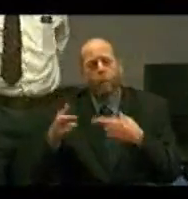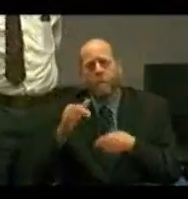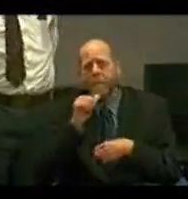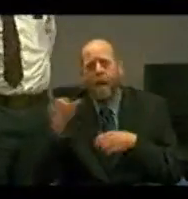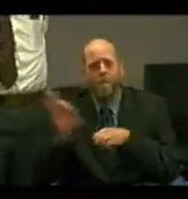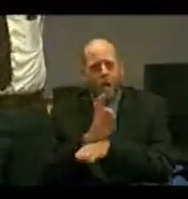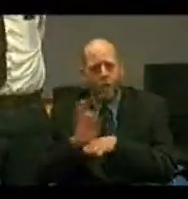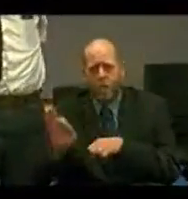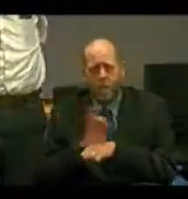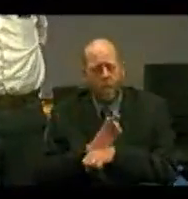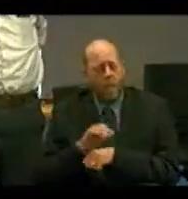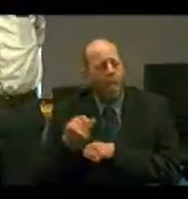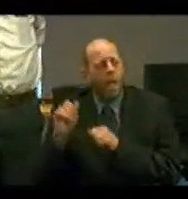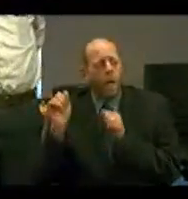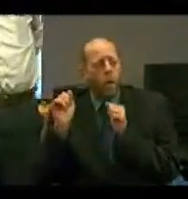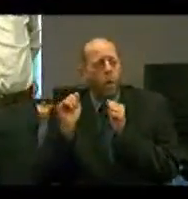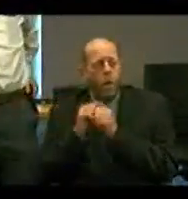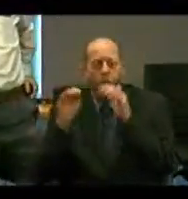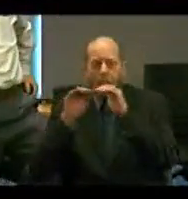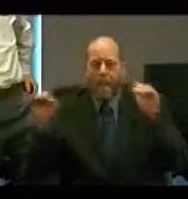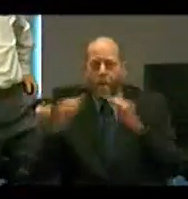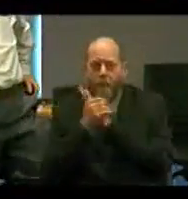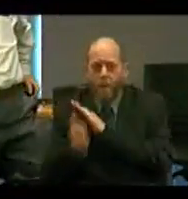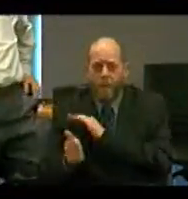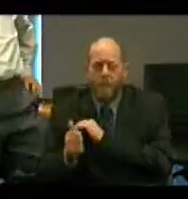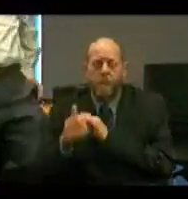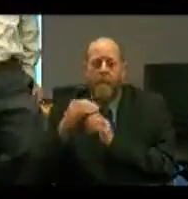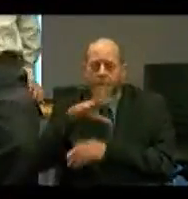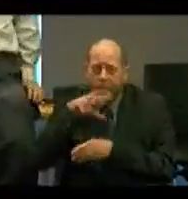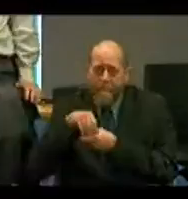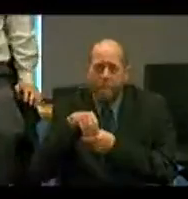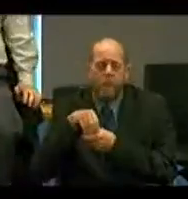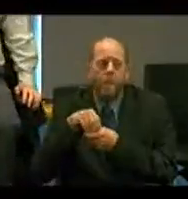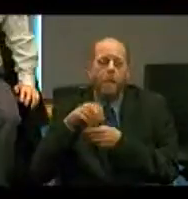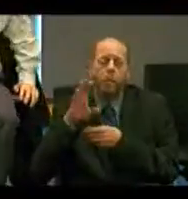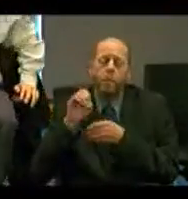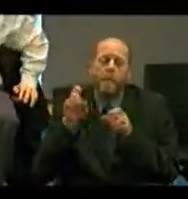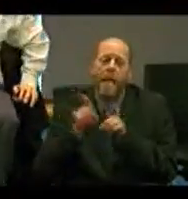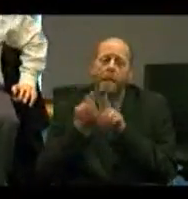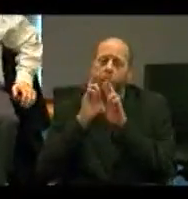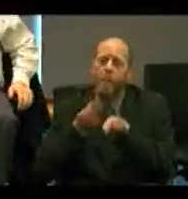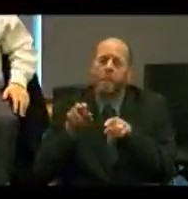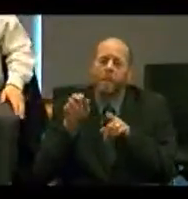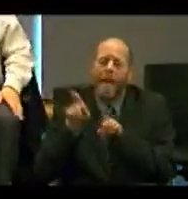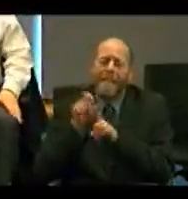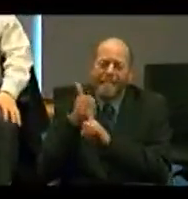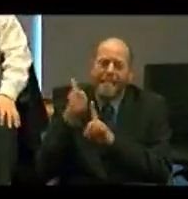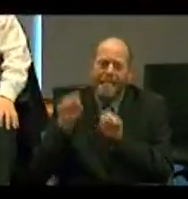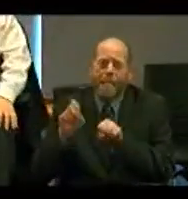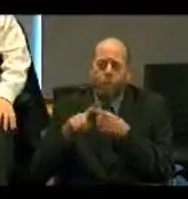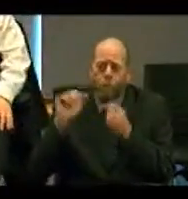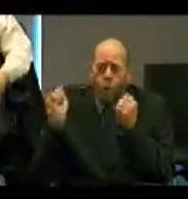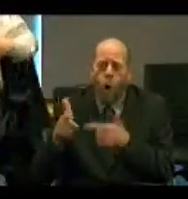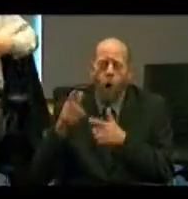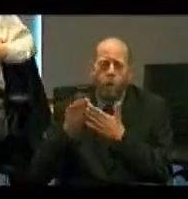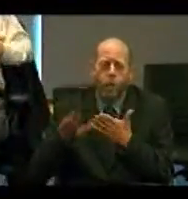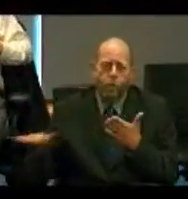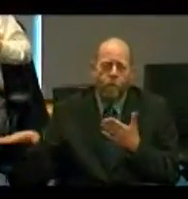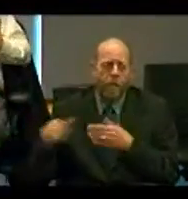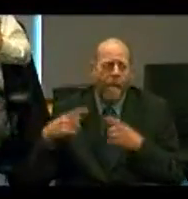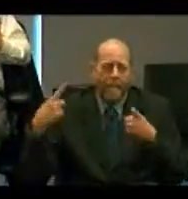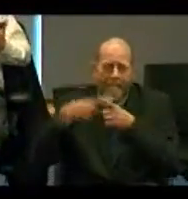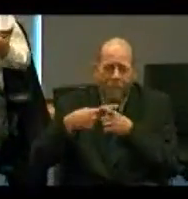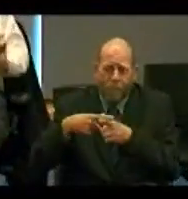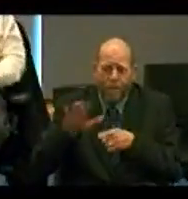not functioning with the degree of competence and engagement to be as responsive as it can to all children at the intersections